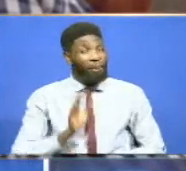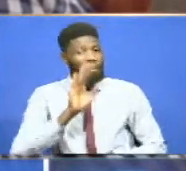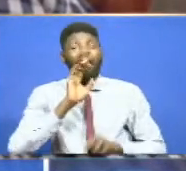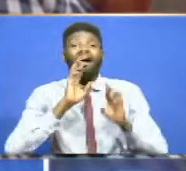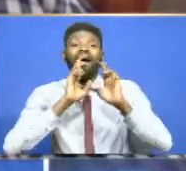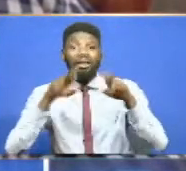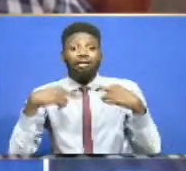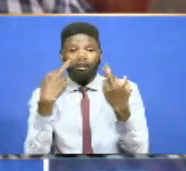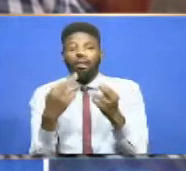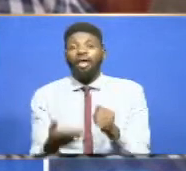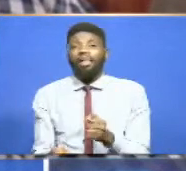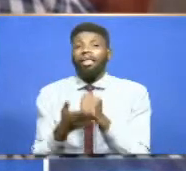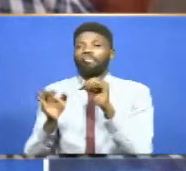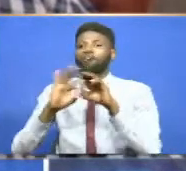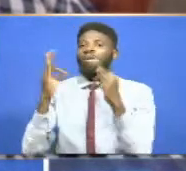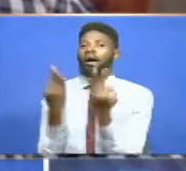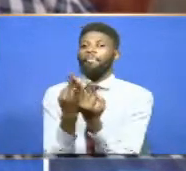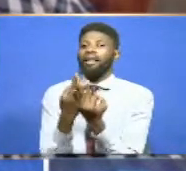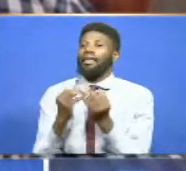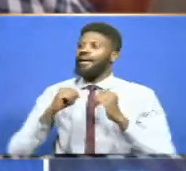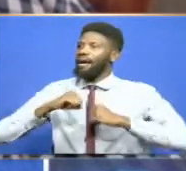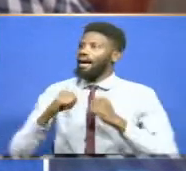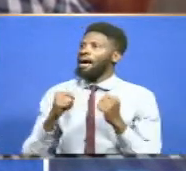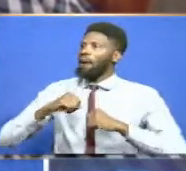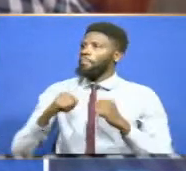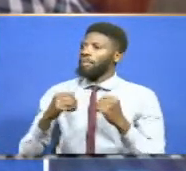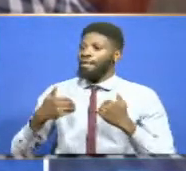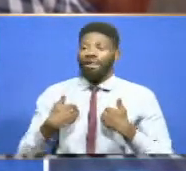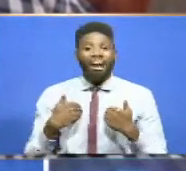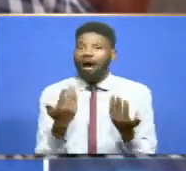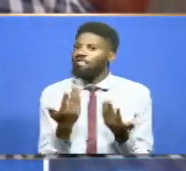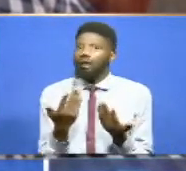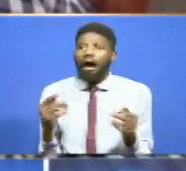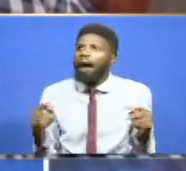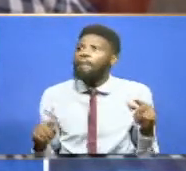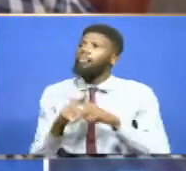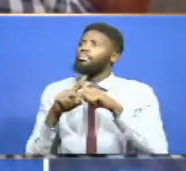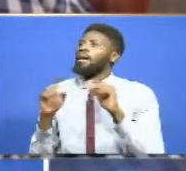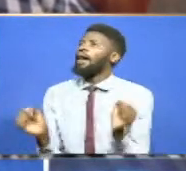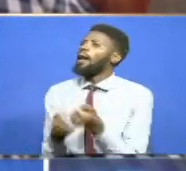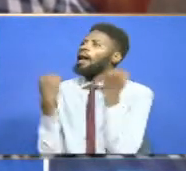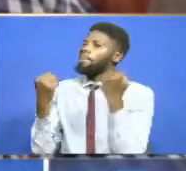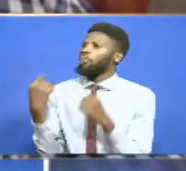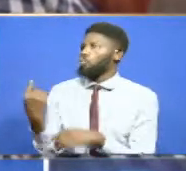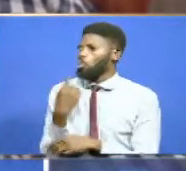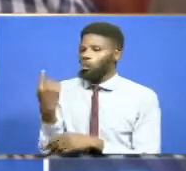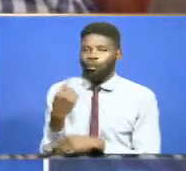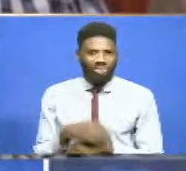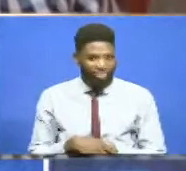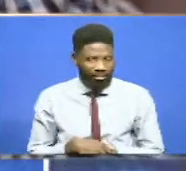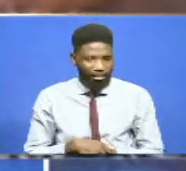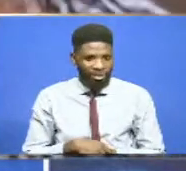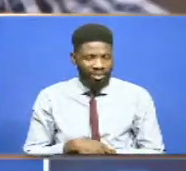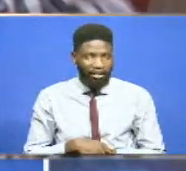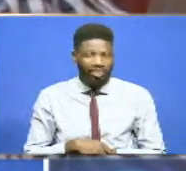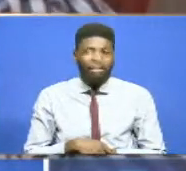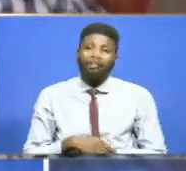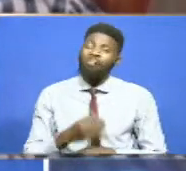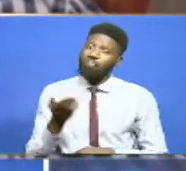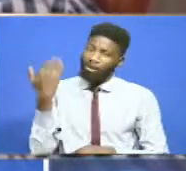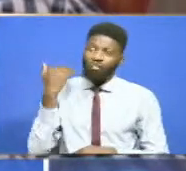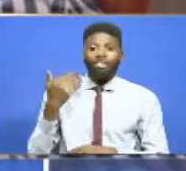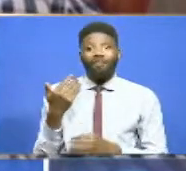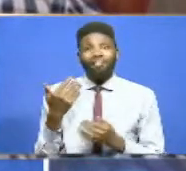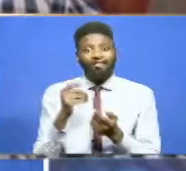brought happiness in the family in the middle of nowhere. Least expected, at least there was some